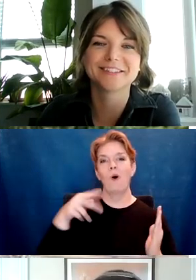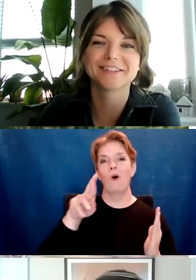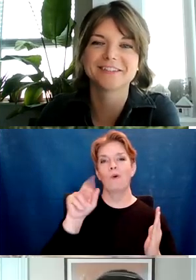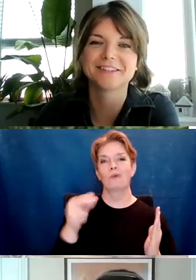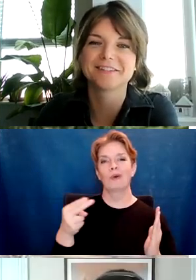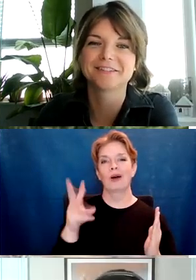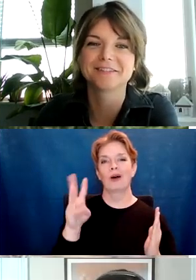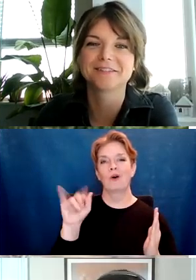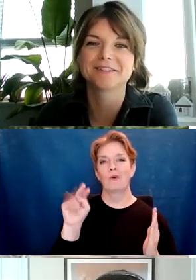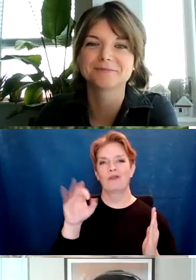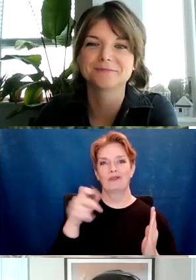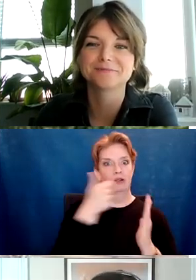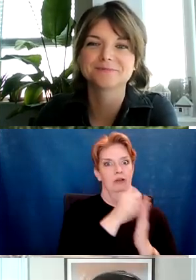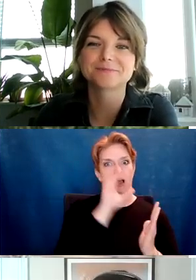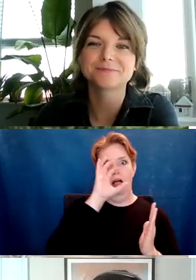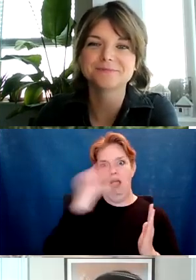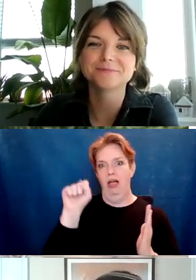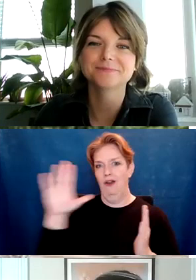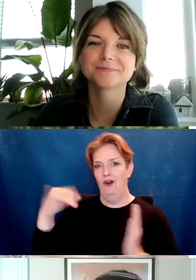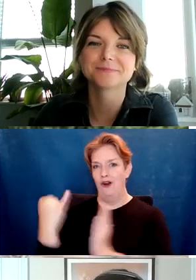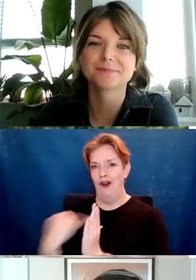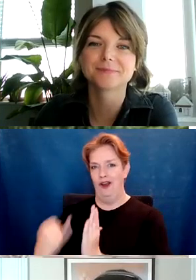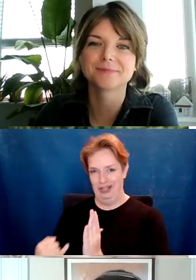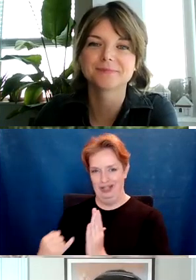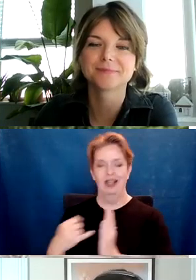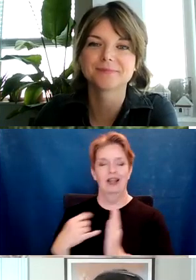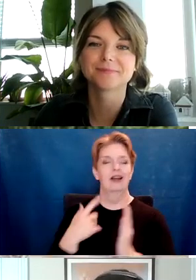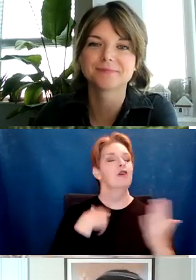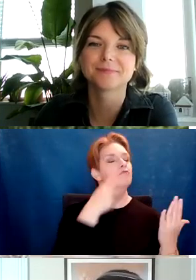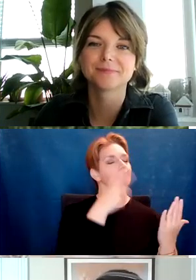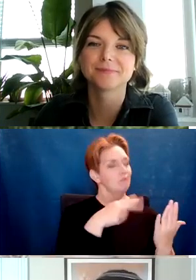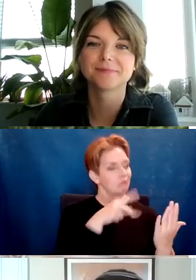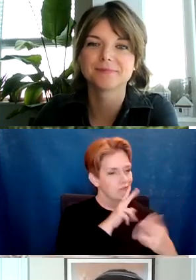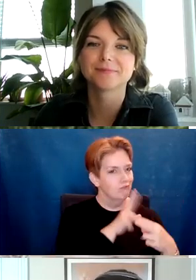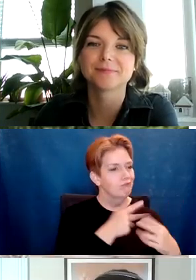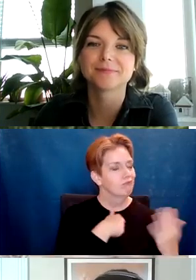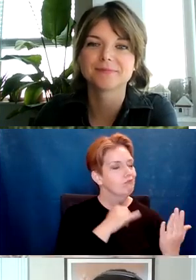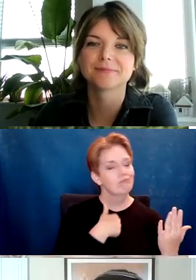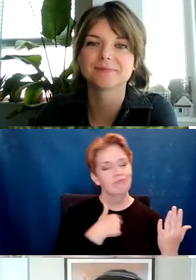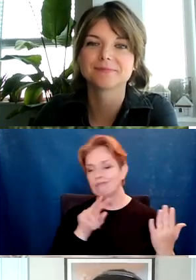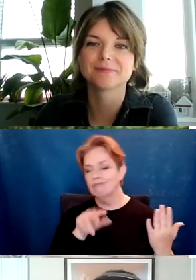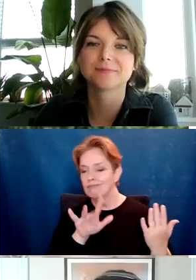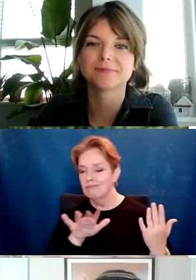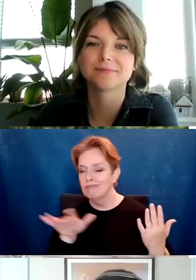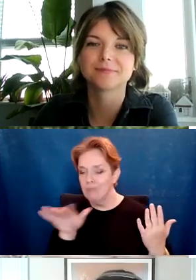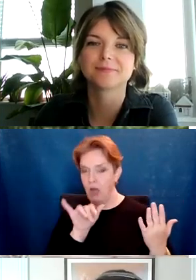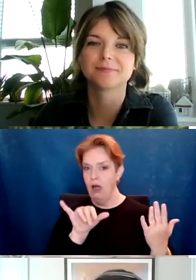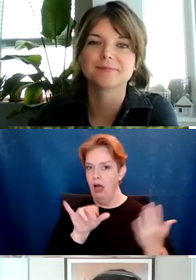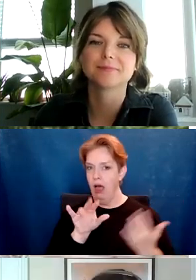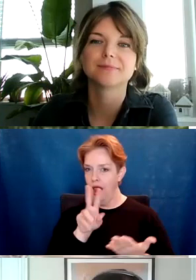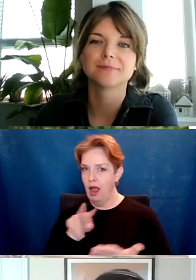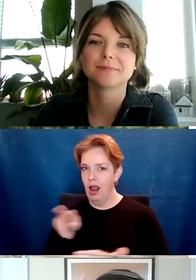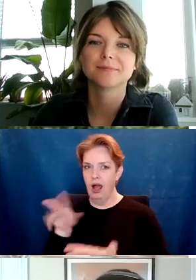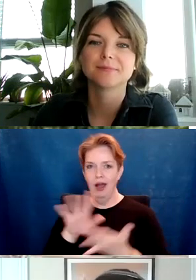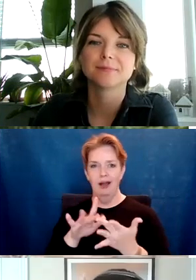and superfan. I have actually not yet had the pleasure of visiting this site in person. It is one of very few sites in